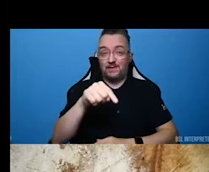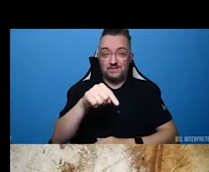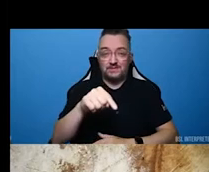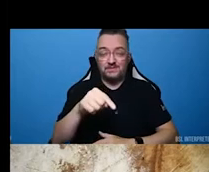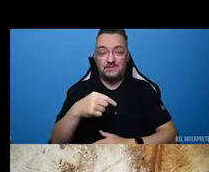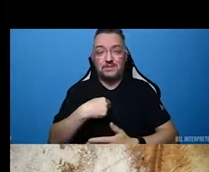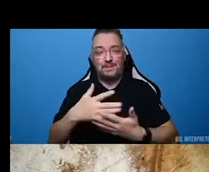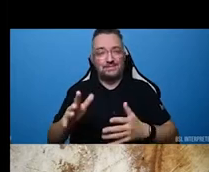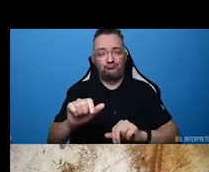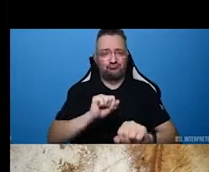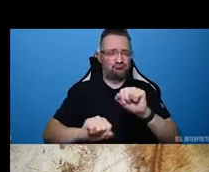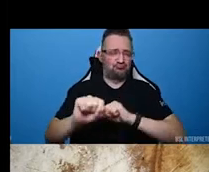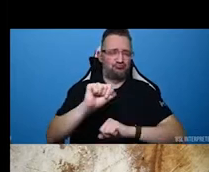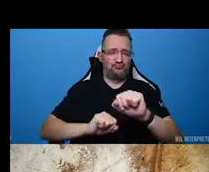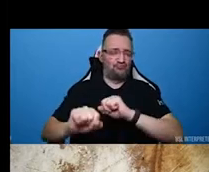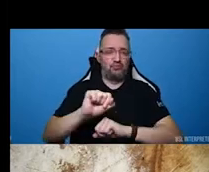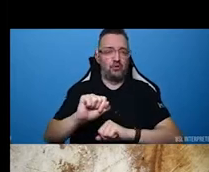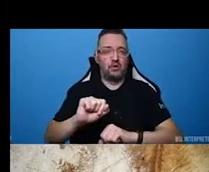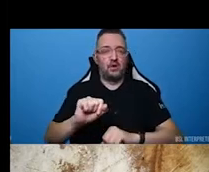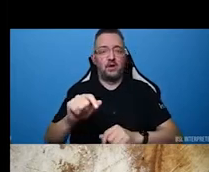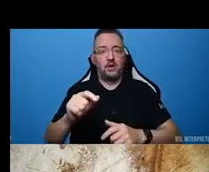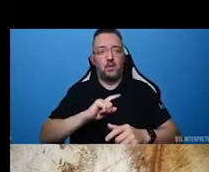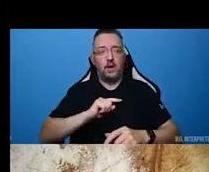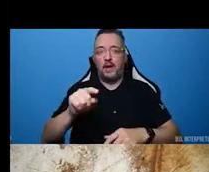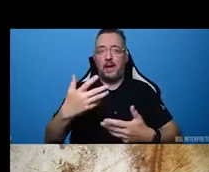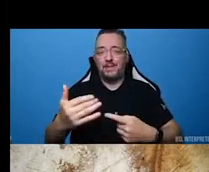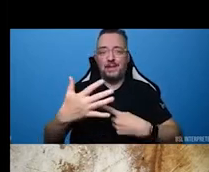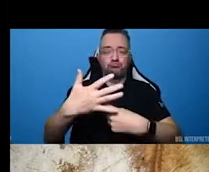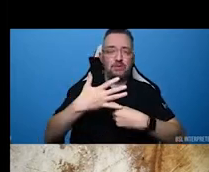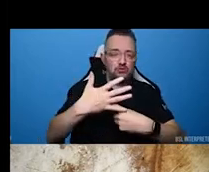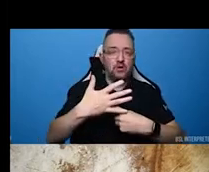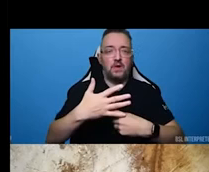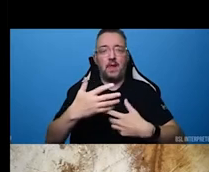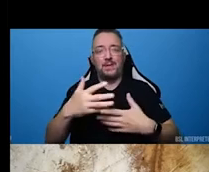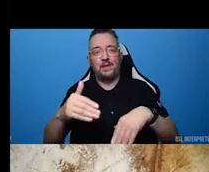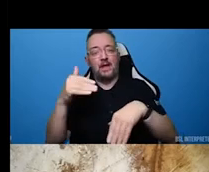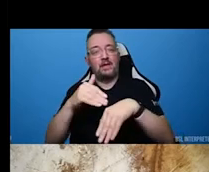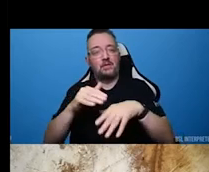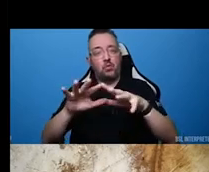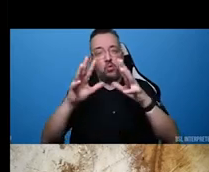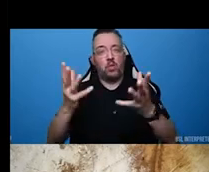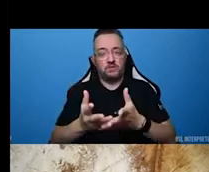resisting those pressures and those impacts onto the world.